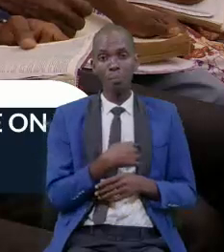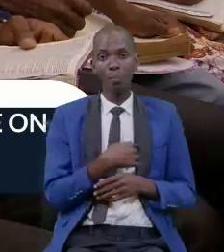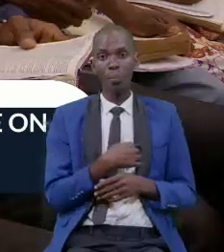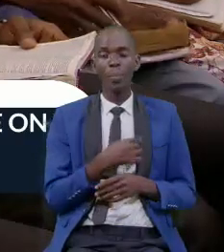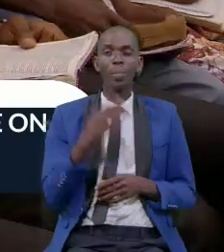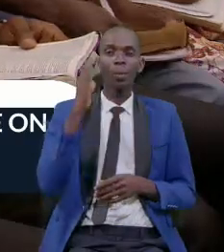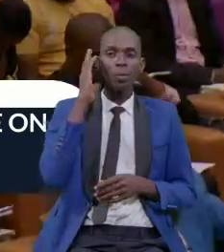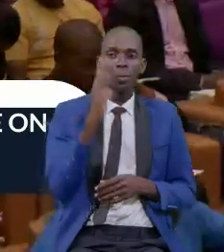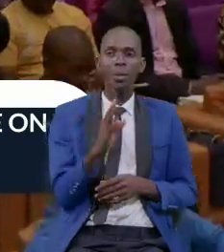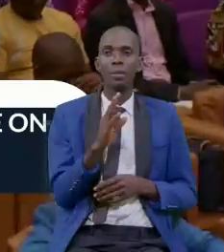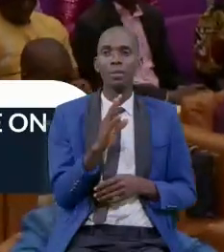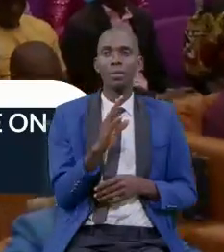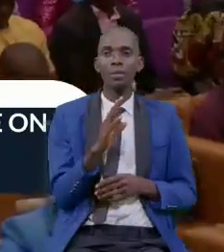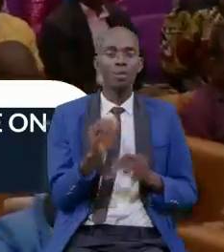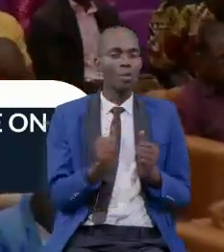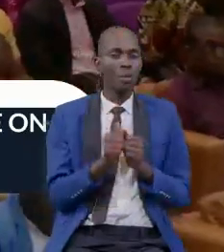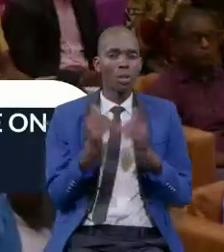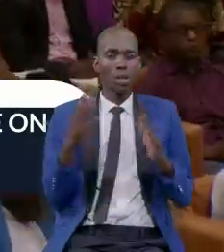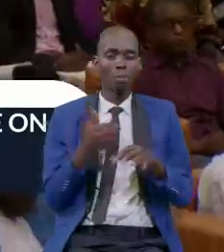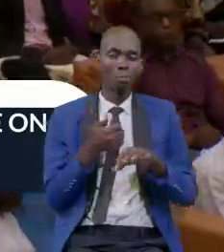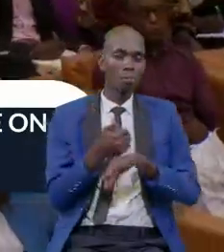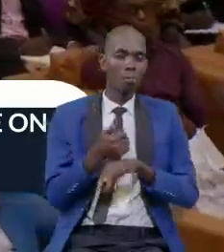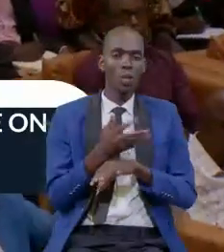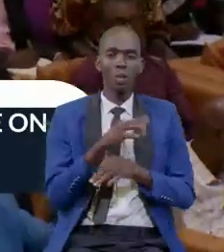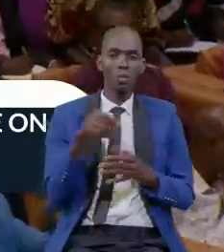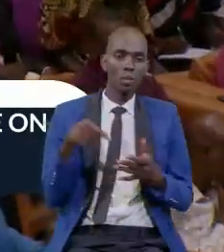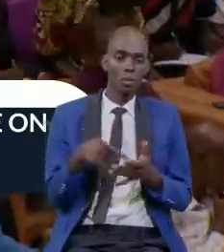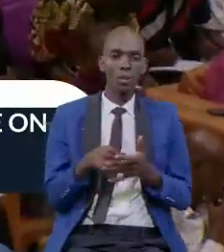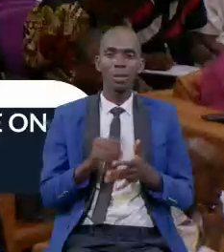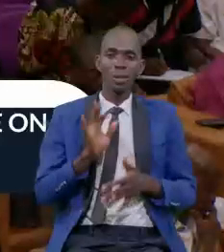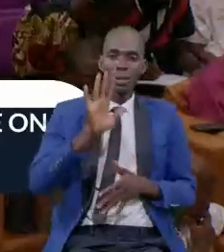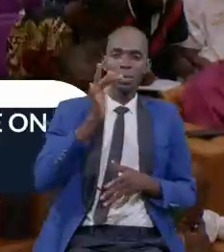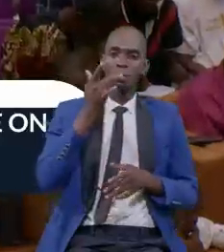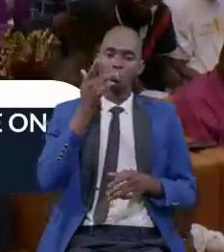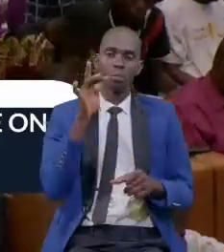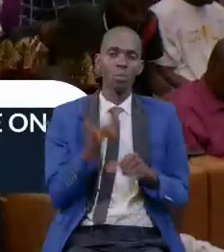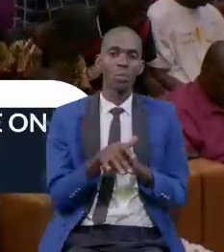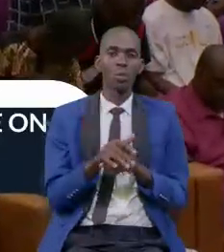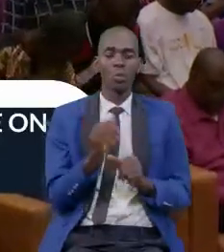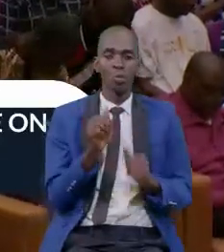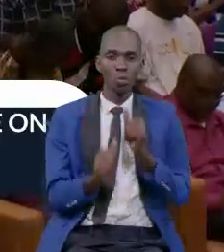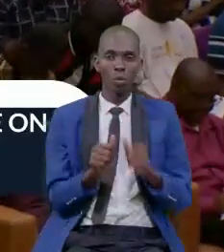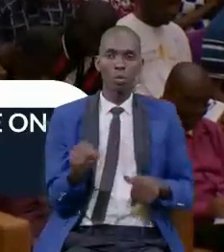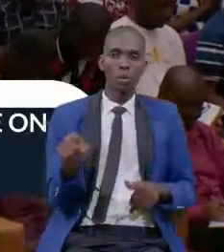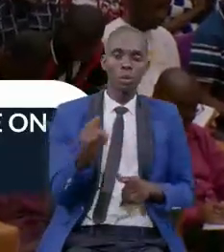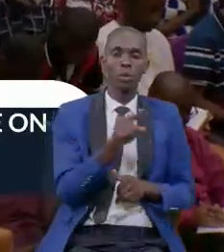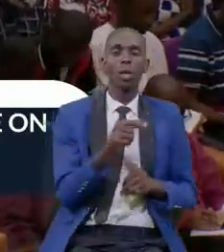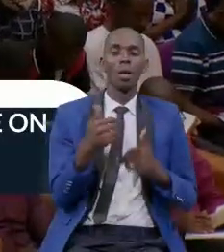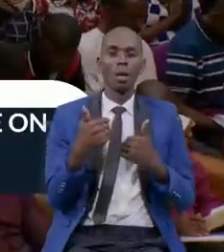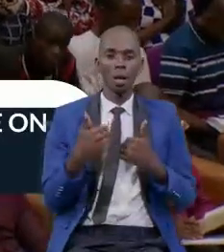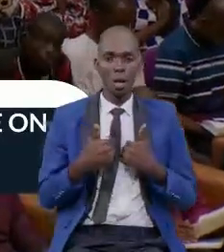be blameless of this thine oath, which thou